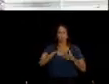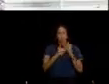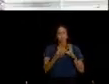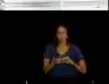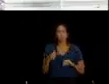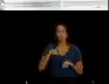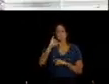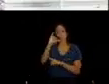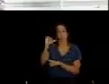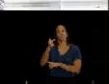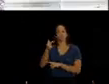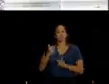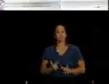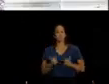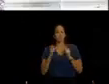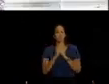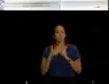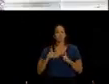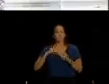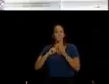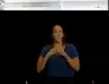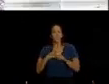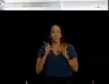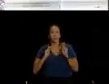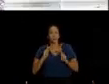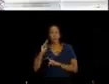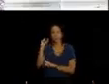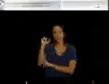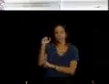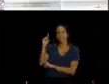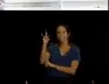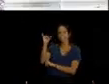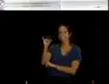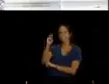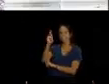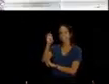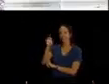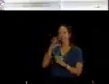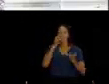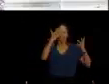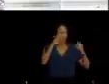favorite people in the world, Mandy Moore. Now, I told you earlier, yes.